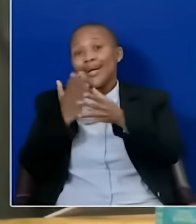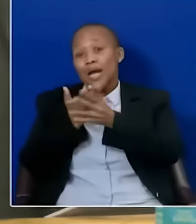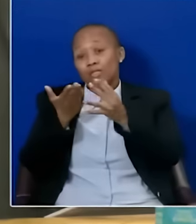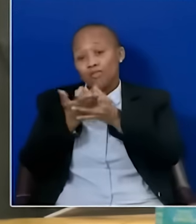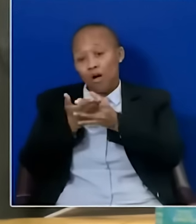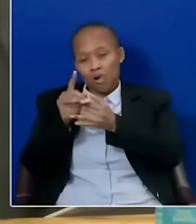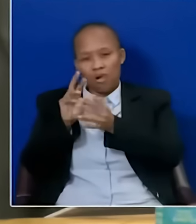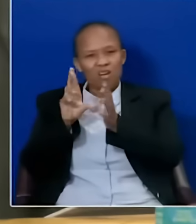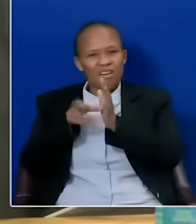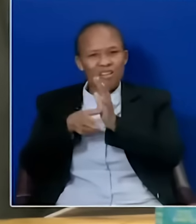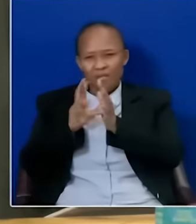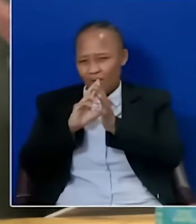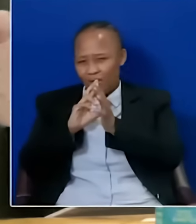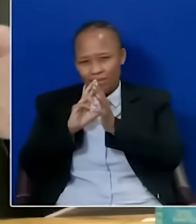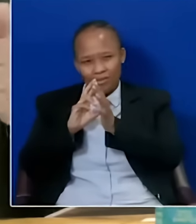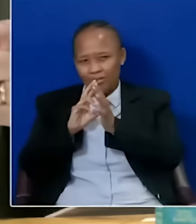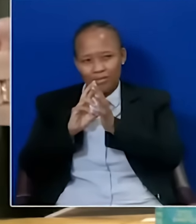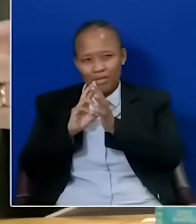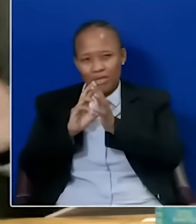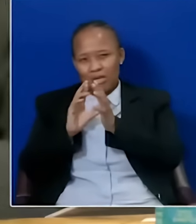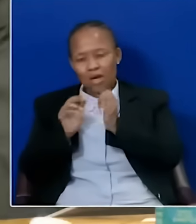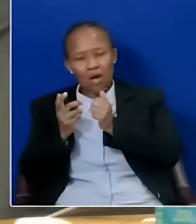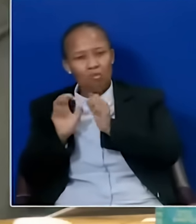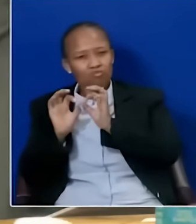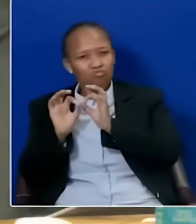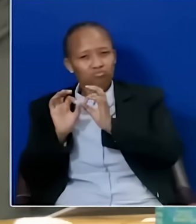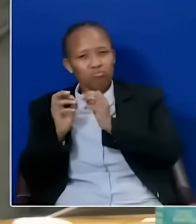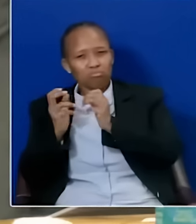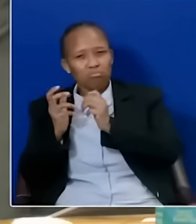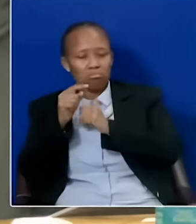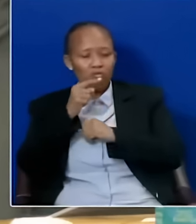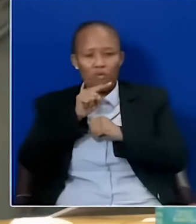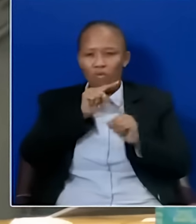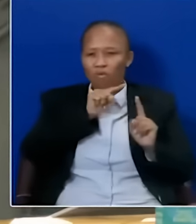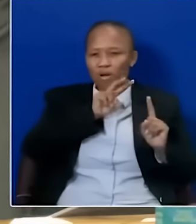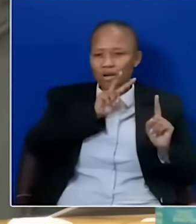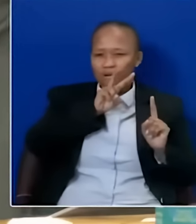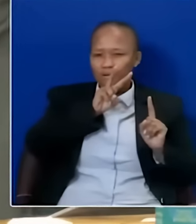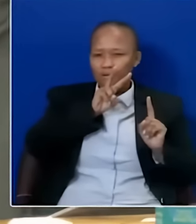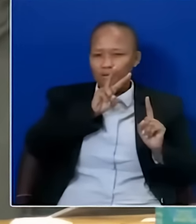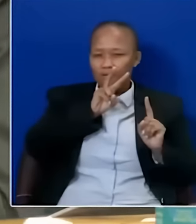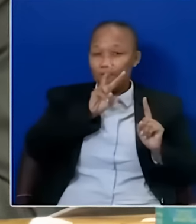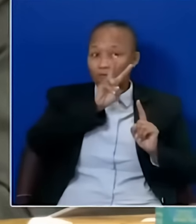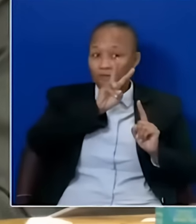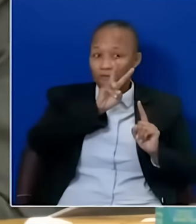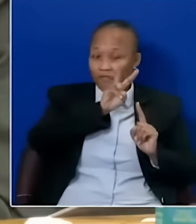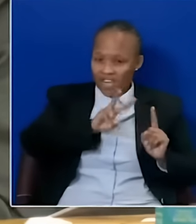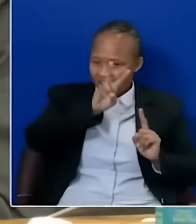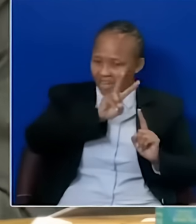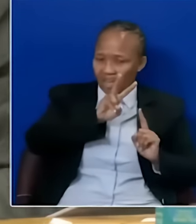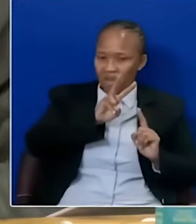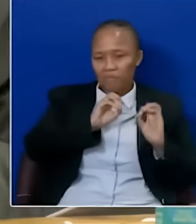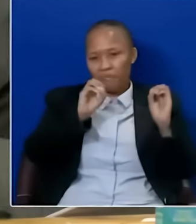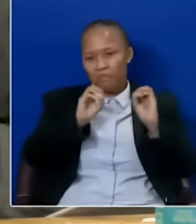the Vereniging case file, so the Commission needs to have the Vereniging case file. It will be made available, Commissioners. Thank you,